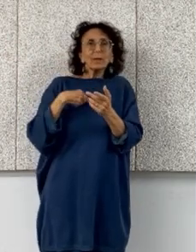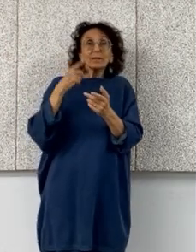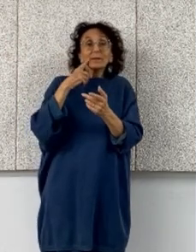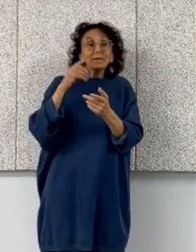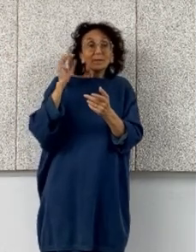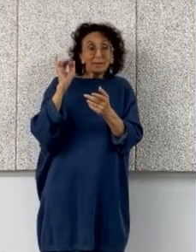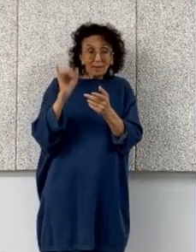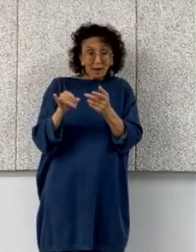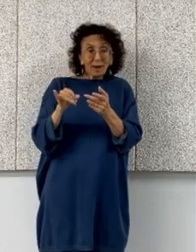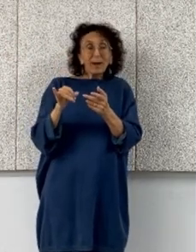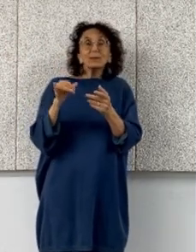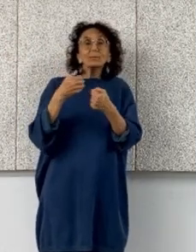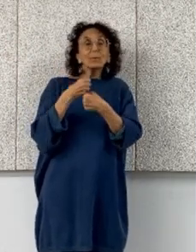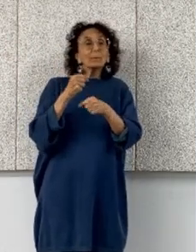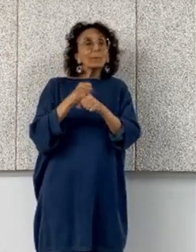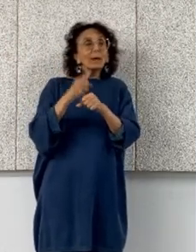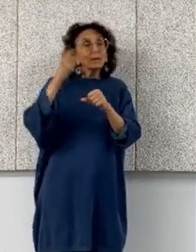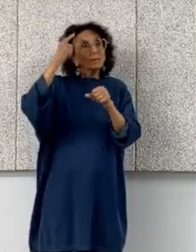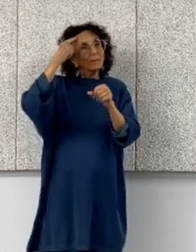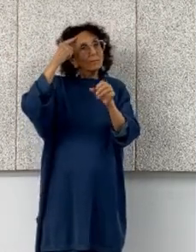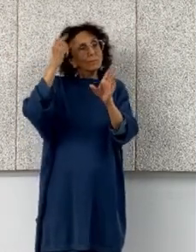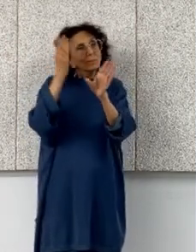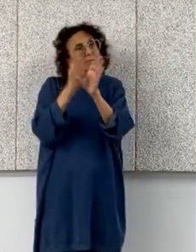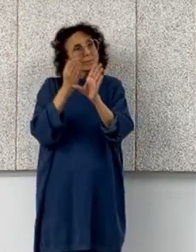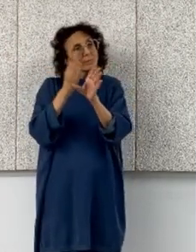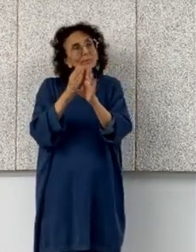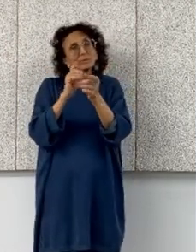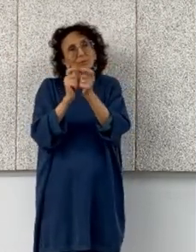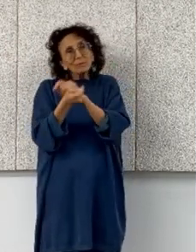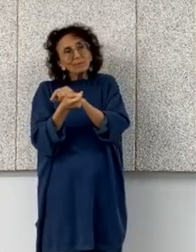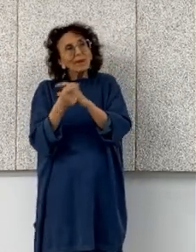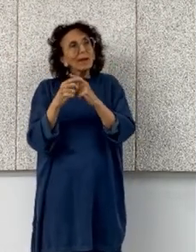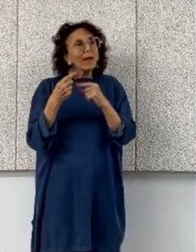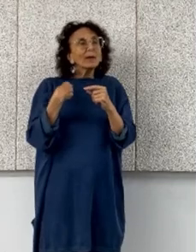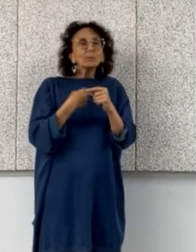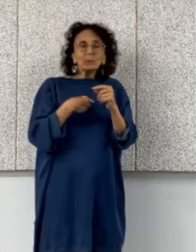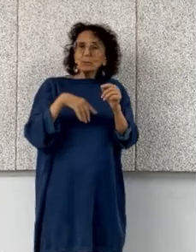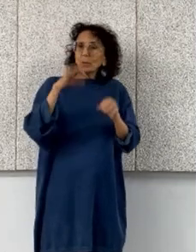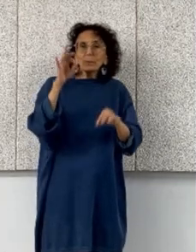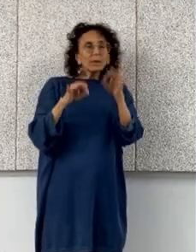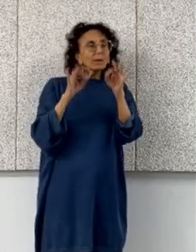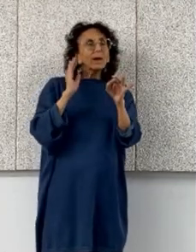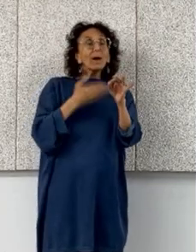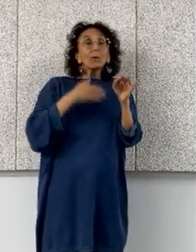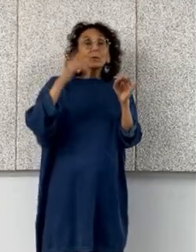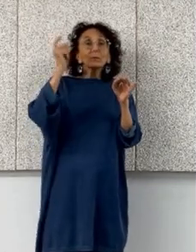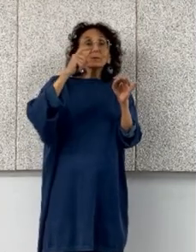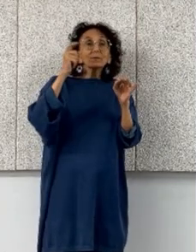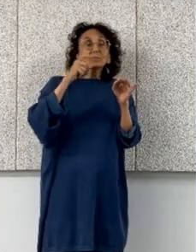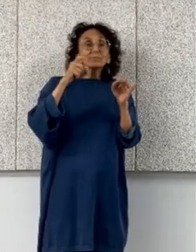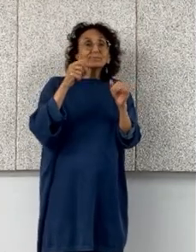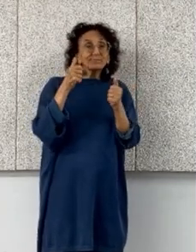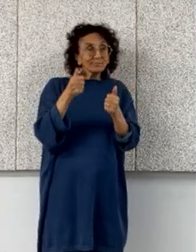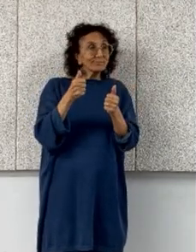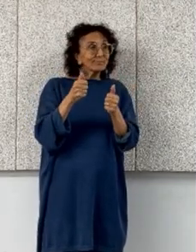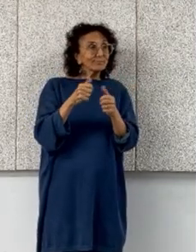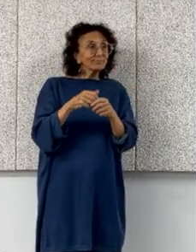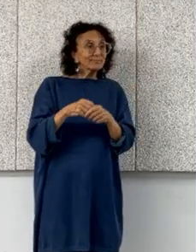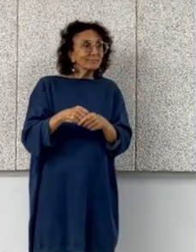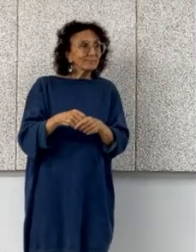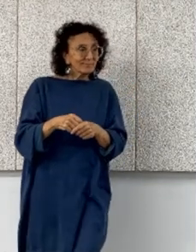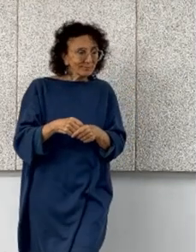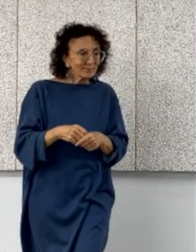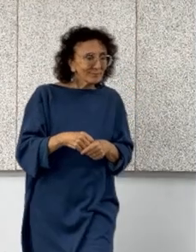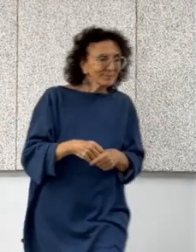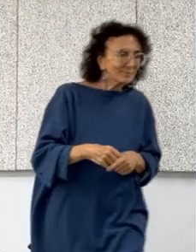yeah. I think, the psychology of it, and mm-hmm. also the, you know, we will pick our workflow that makes sense. That's right. Yeah, yeah. And